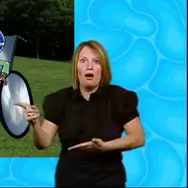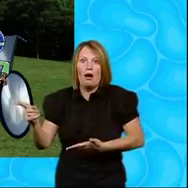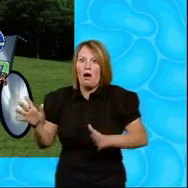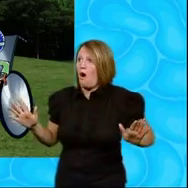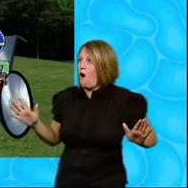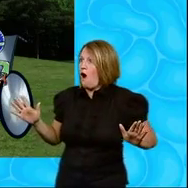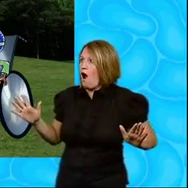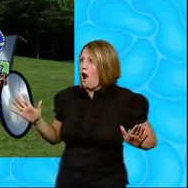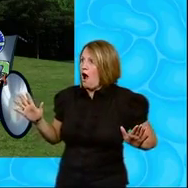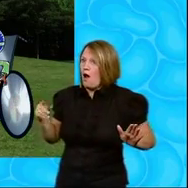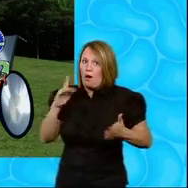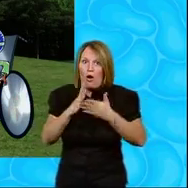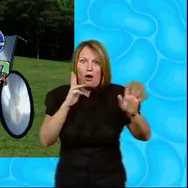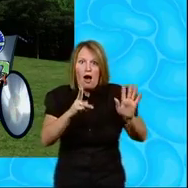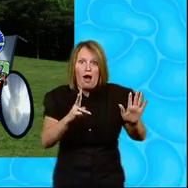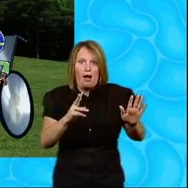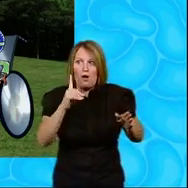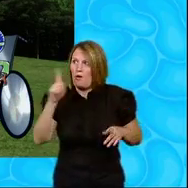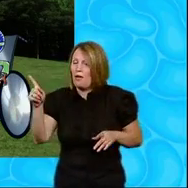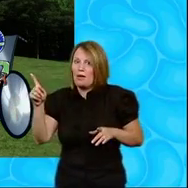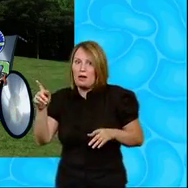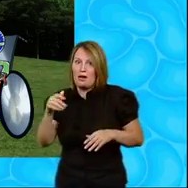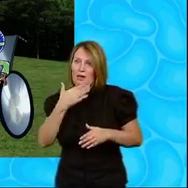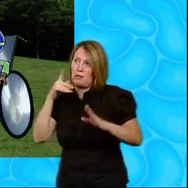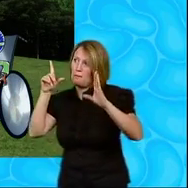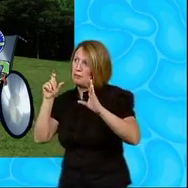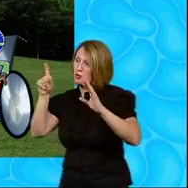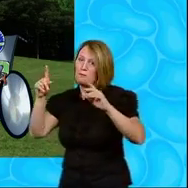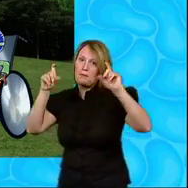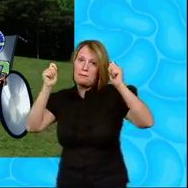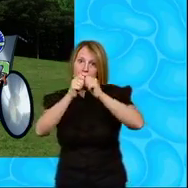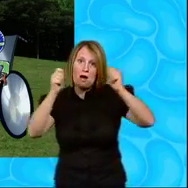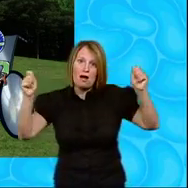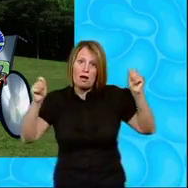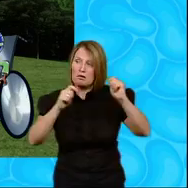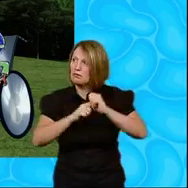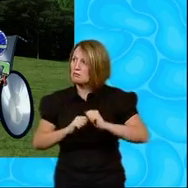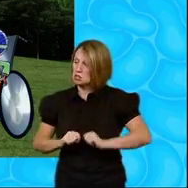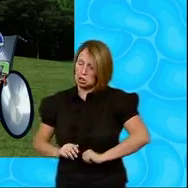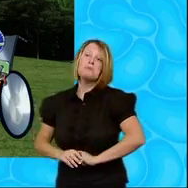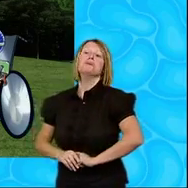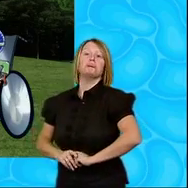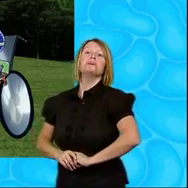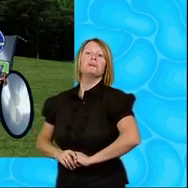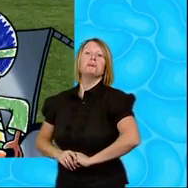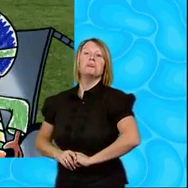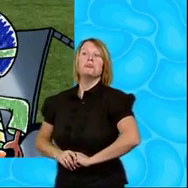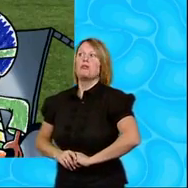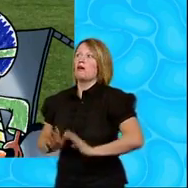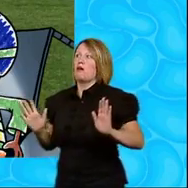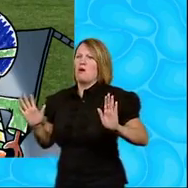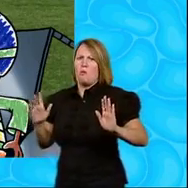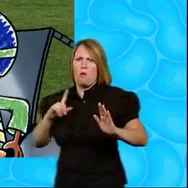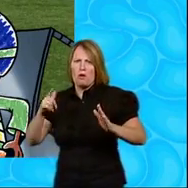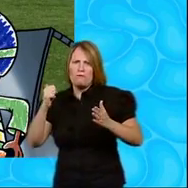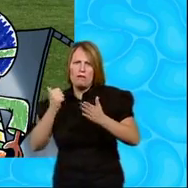Now we believe it. Look, is it okay if we take photos of you for the paper? Yes. So, what would